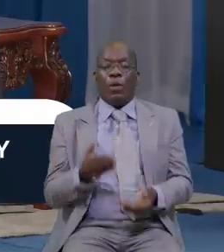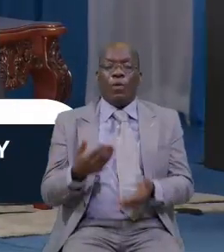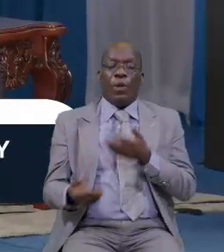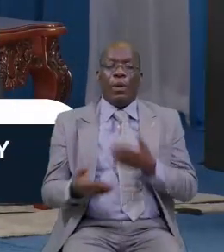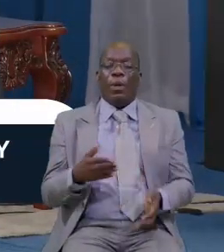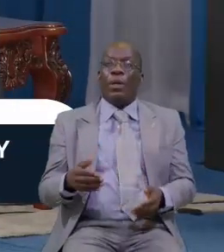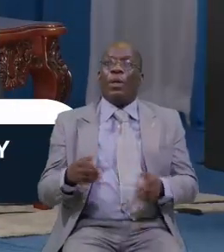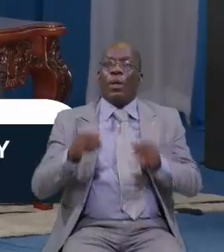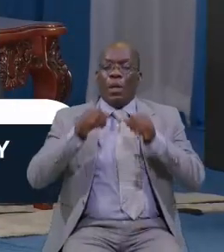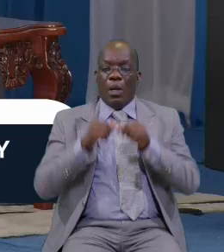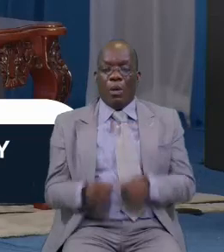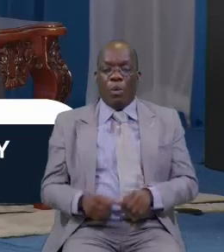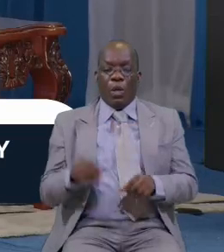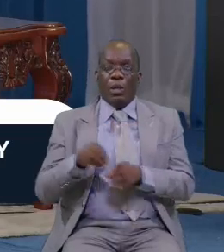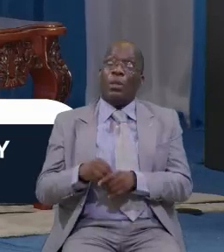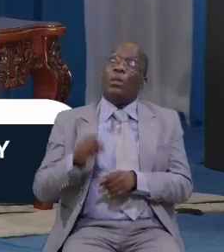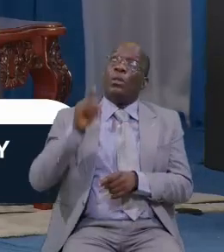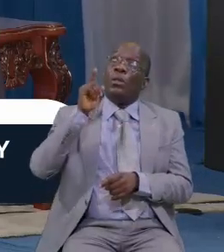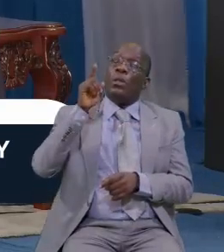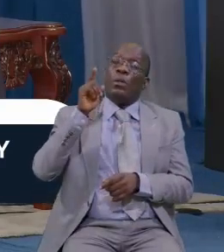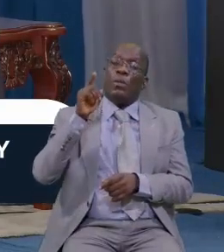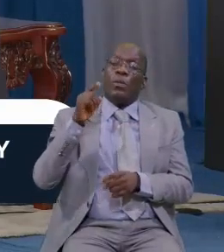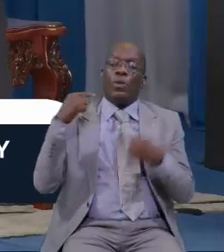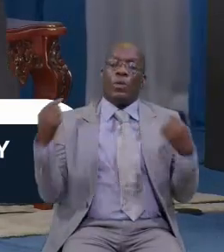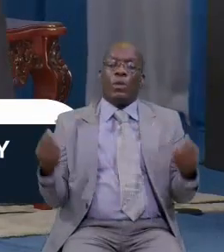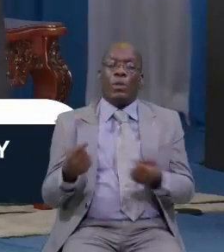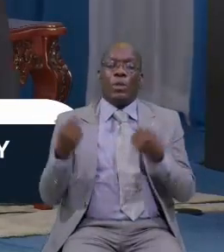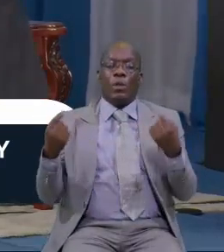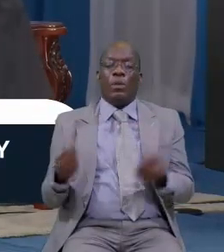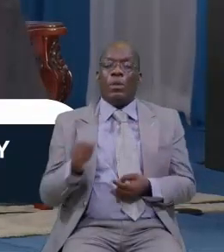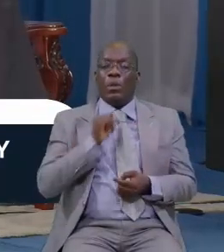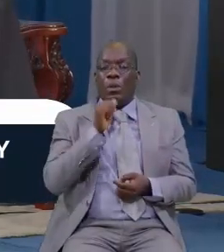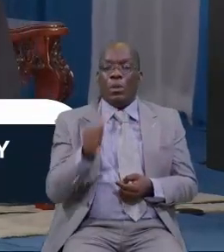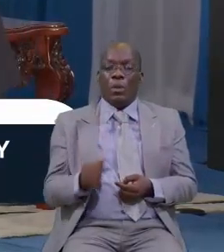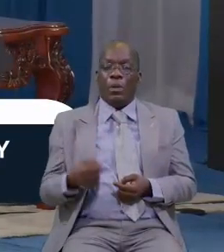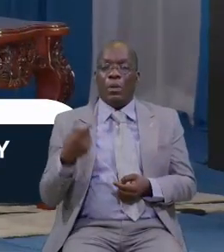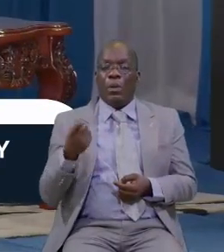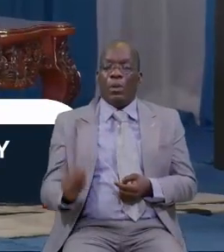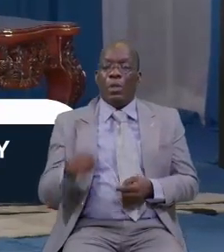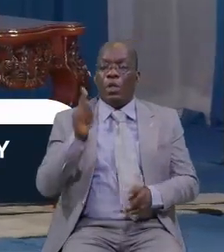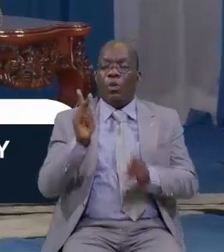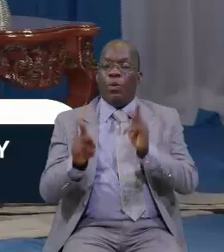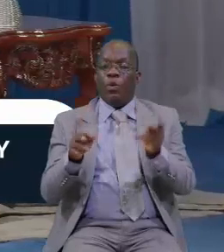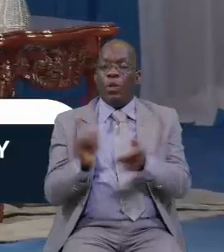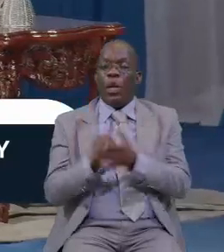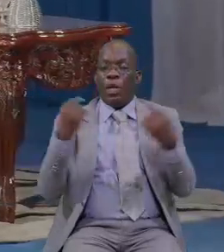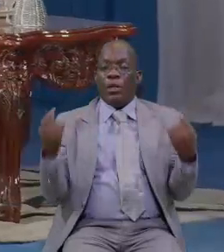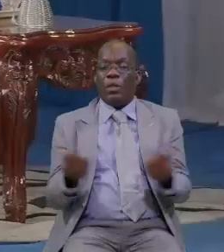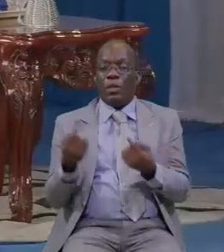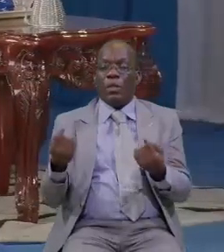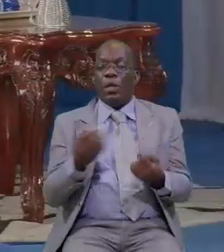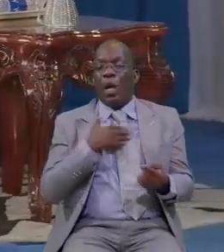him sinneth not. The people that sin and sin and